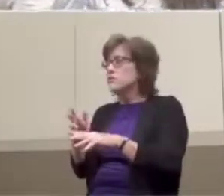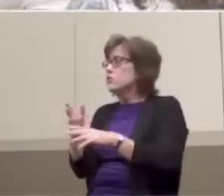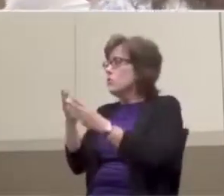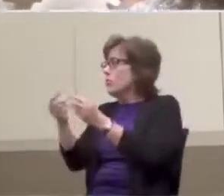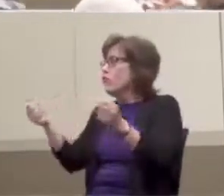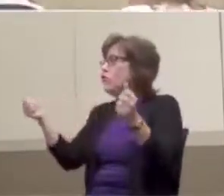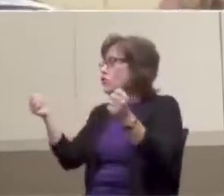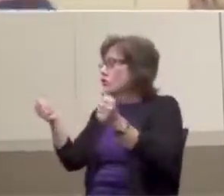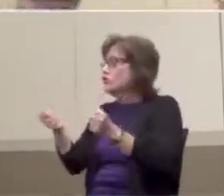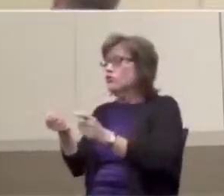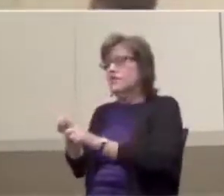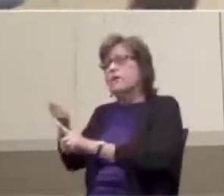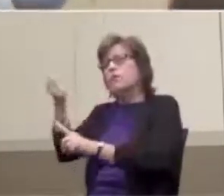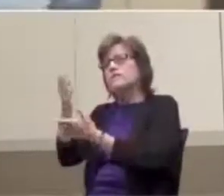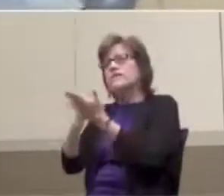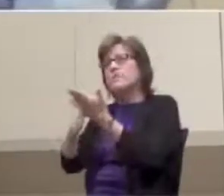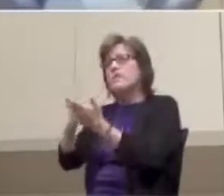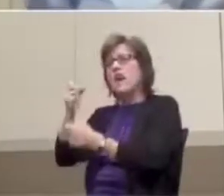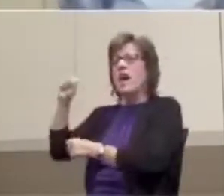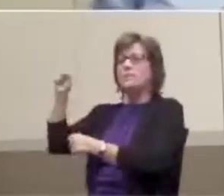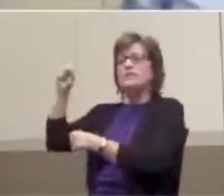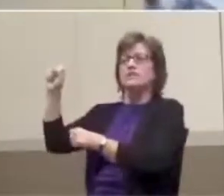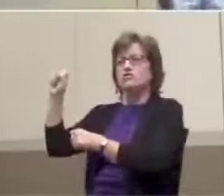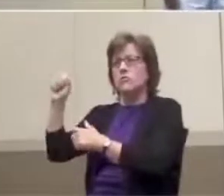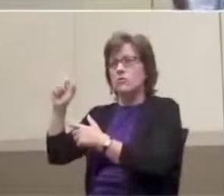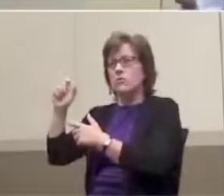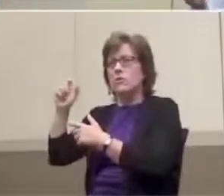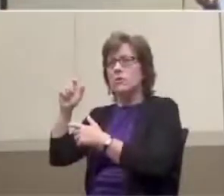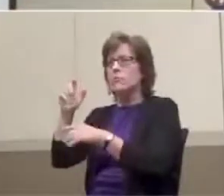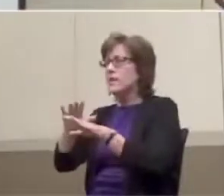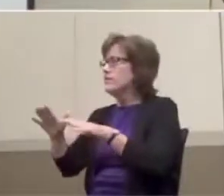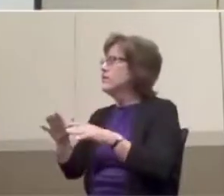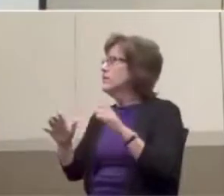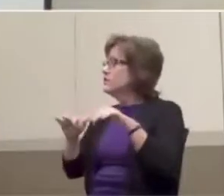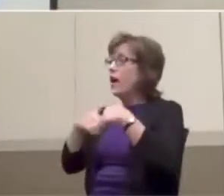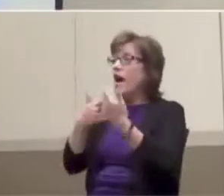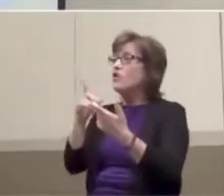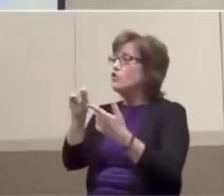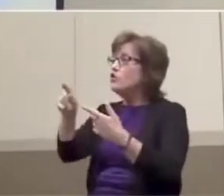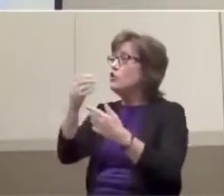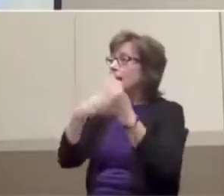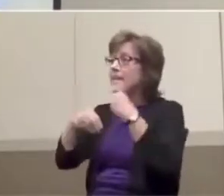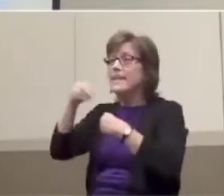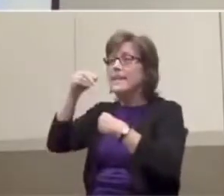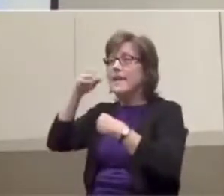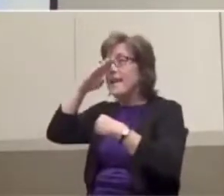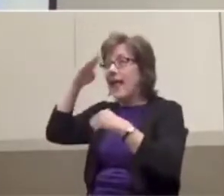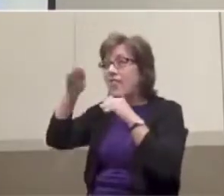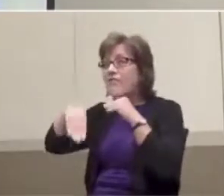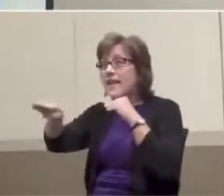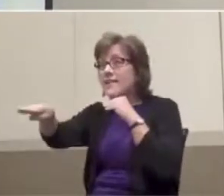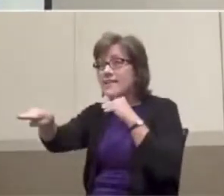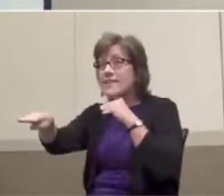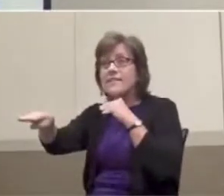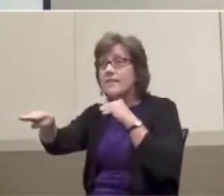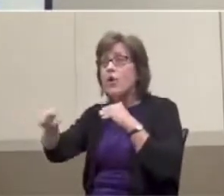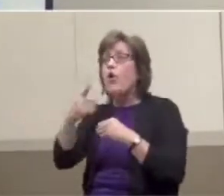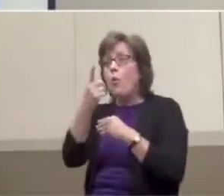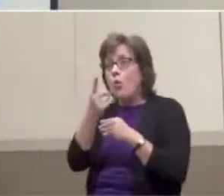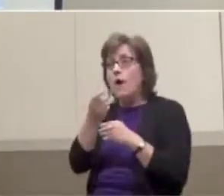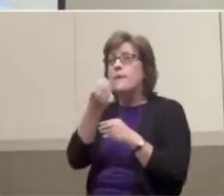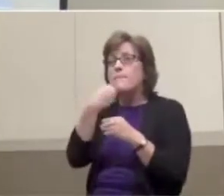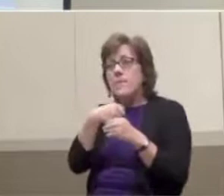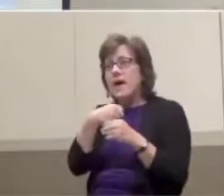Right. Well, so how do you eat an elephant, right? One bite at a time. You don't sit down and swallow the whole elephant. You eat an